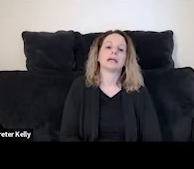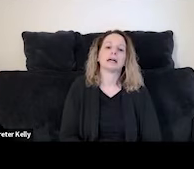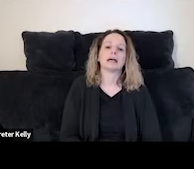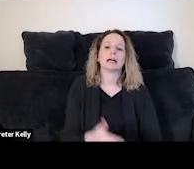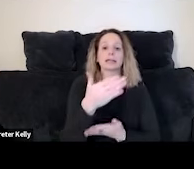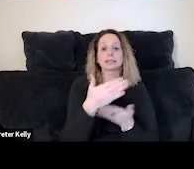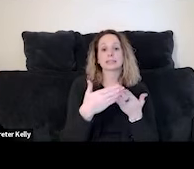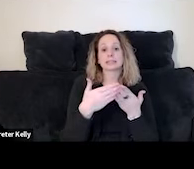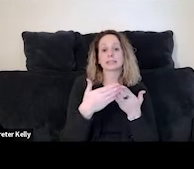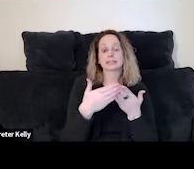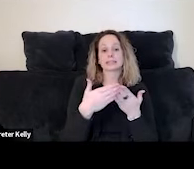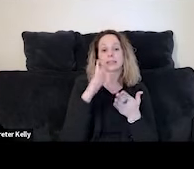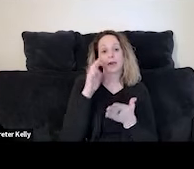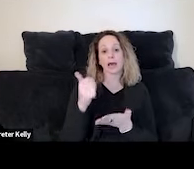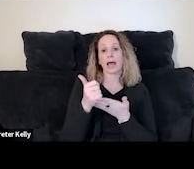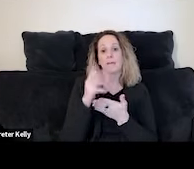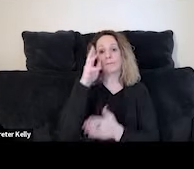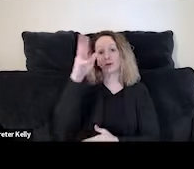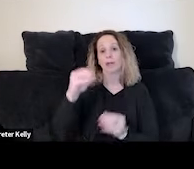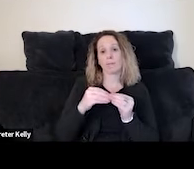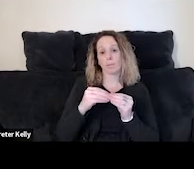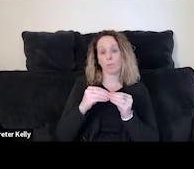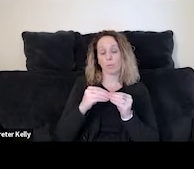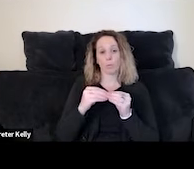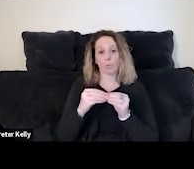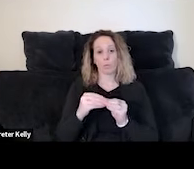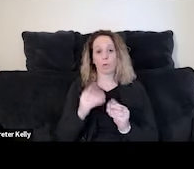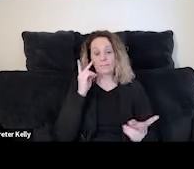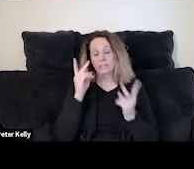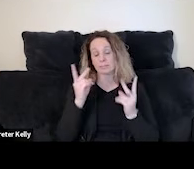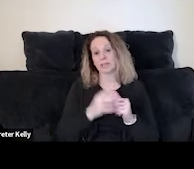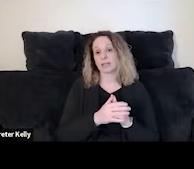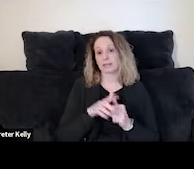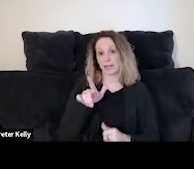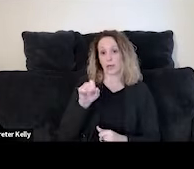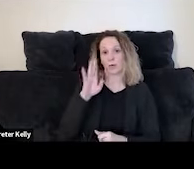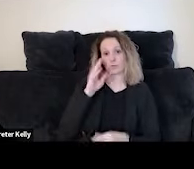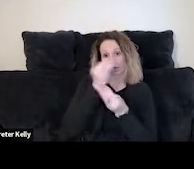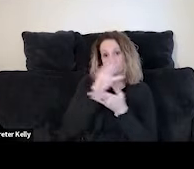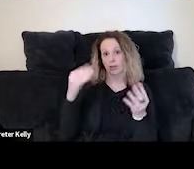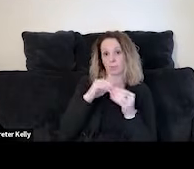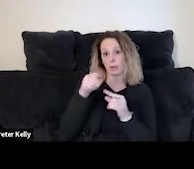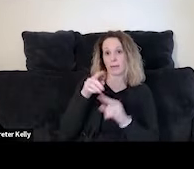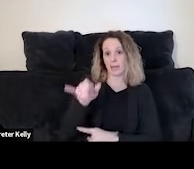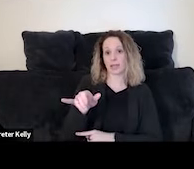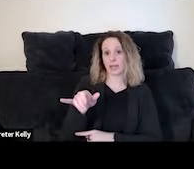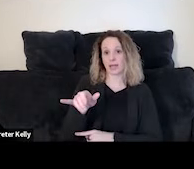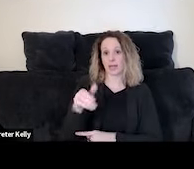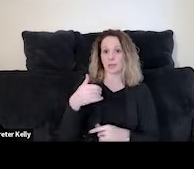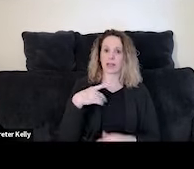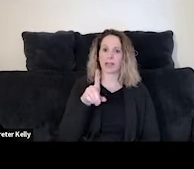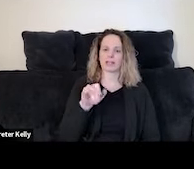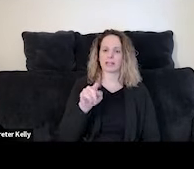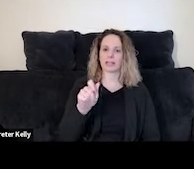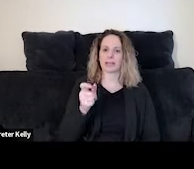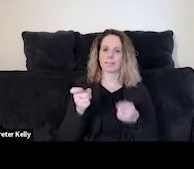elements that help create more visibility, and Lois will share more about this at the end, but we put a data management